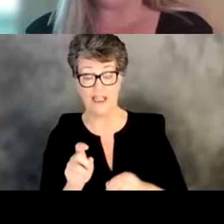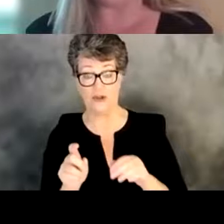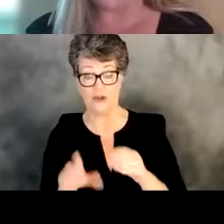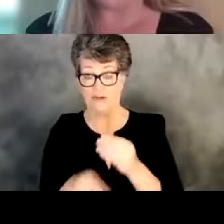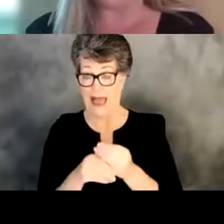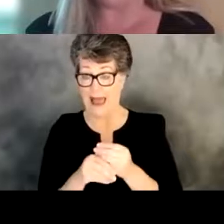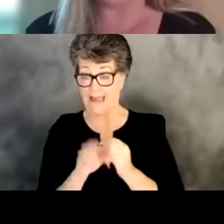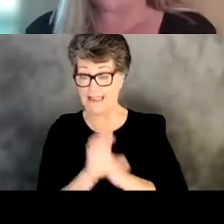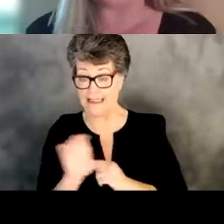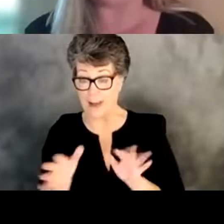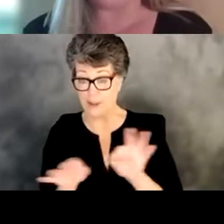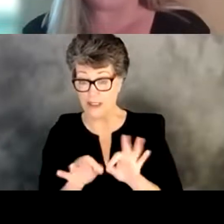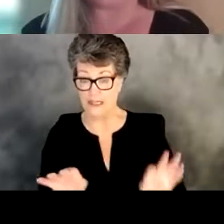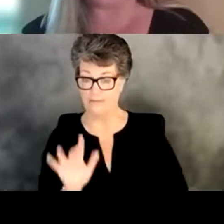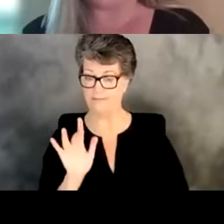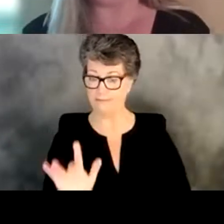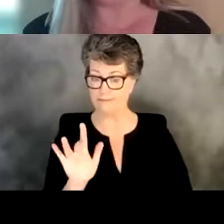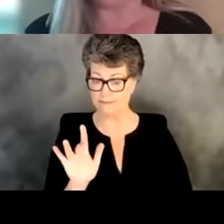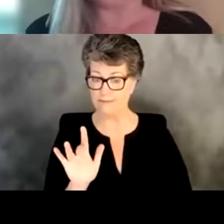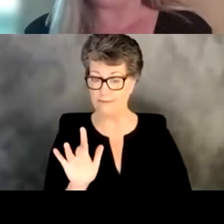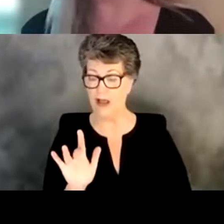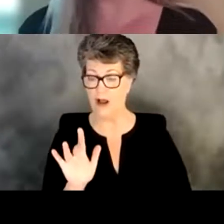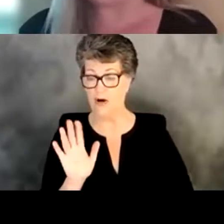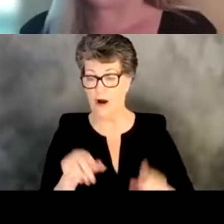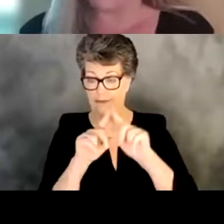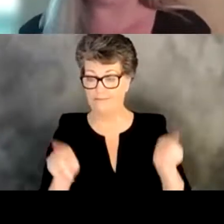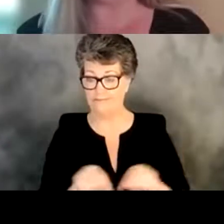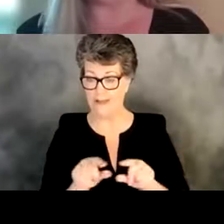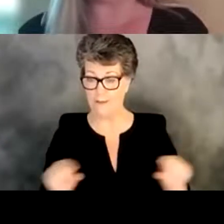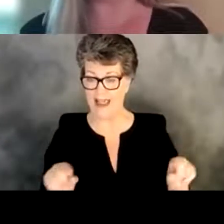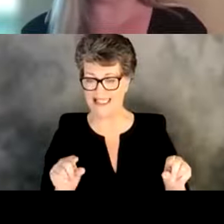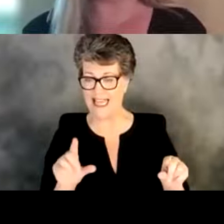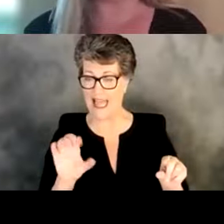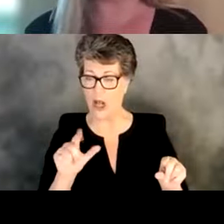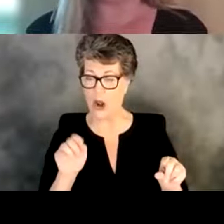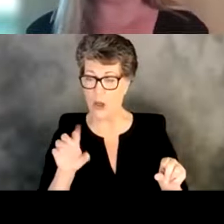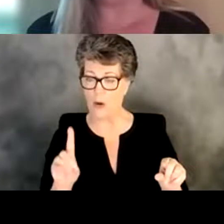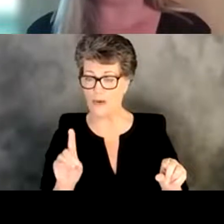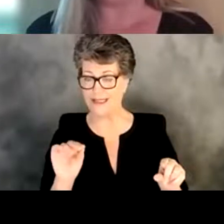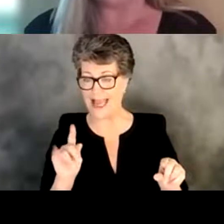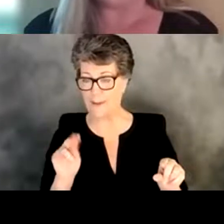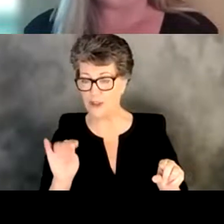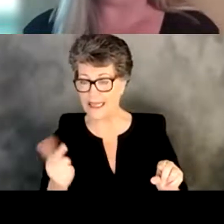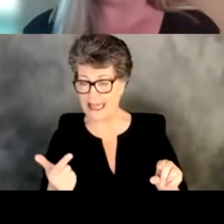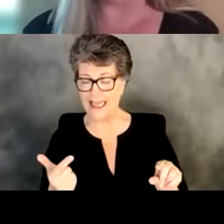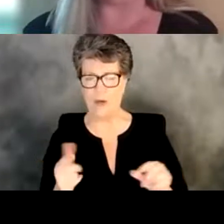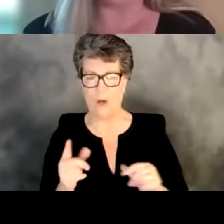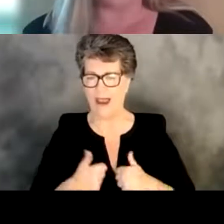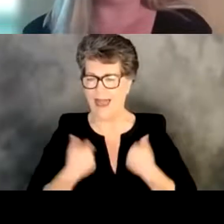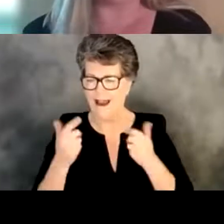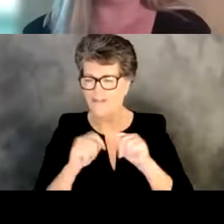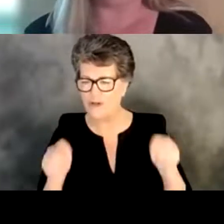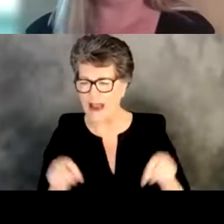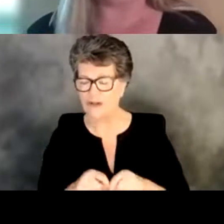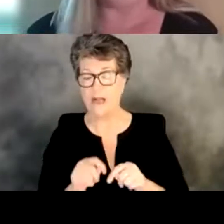there is a closed captioning icon on your toolbar. It might say closed captioning, it might say live transcript, but you can turn